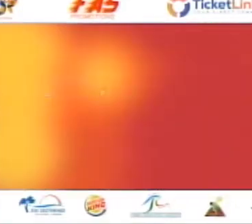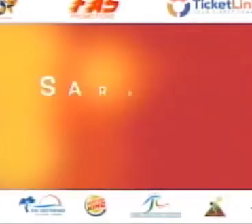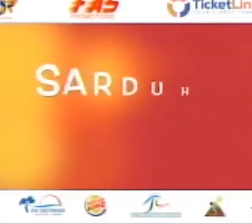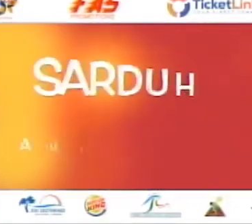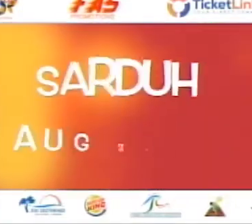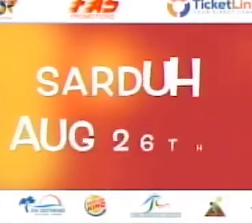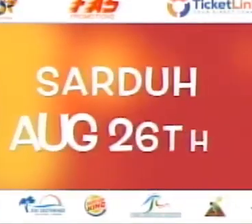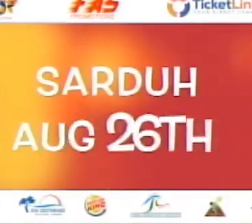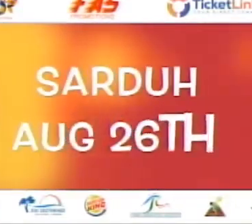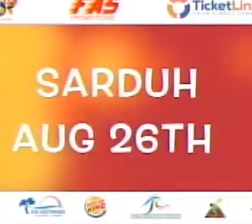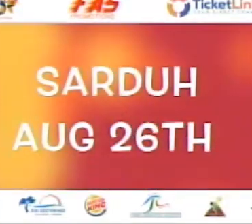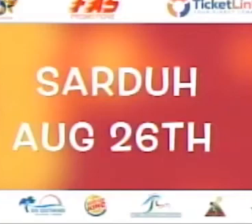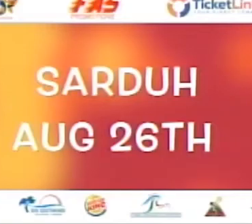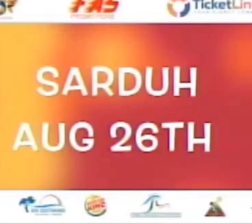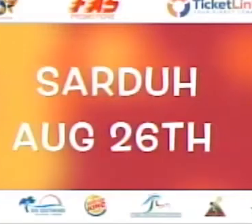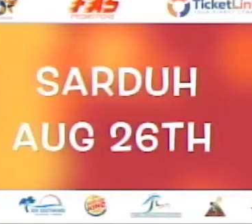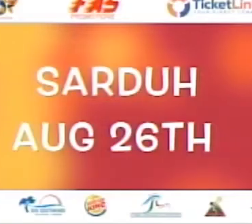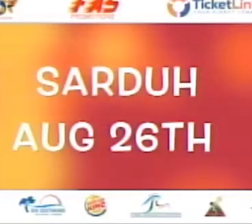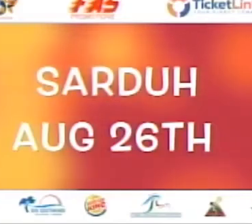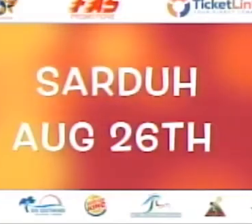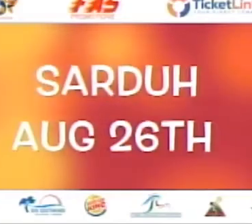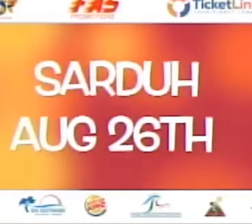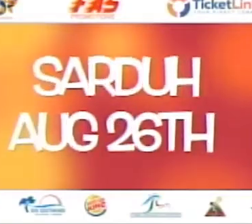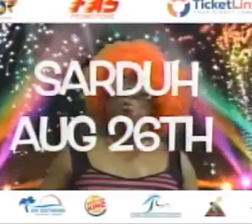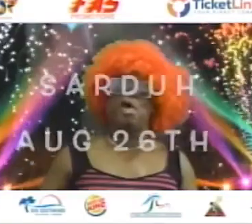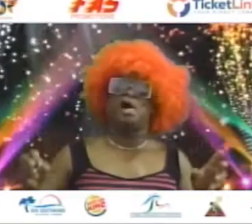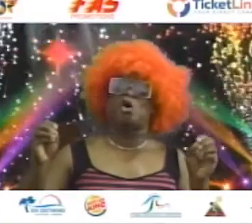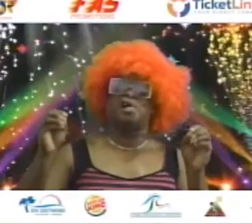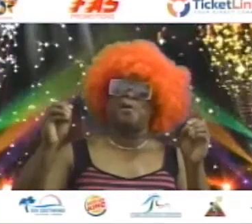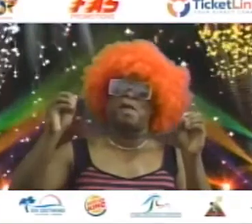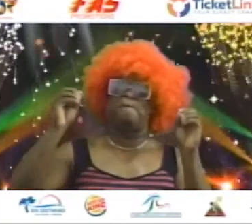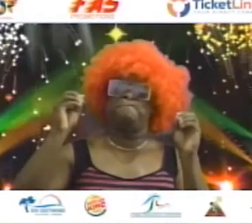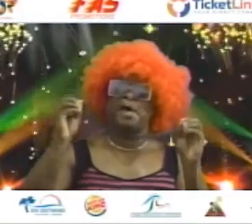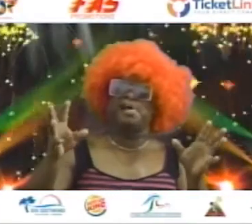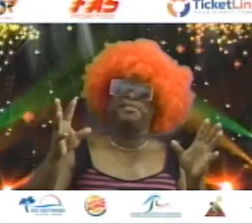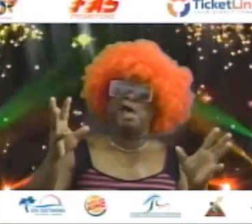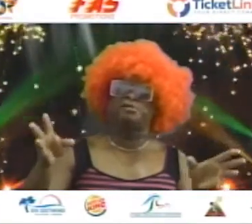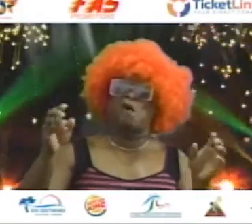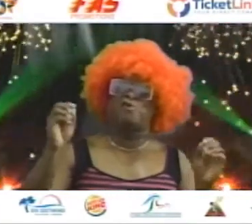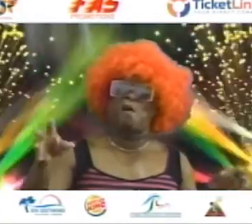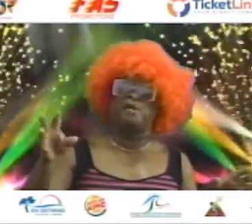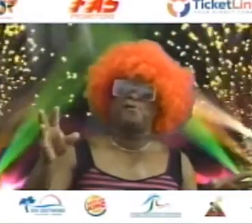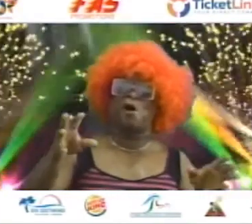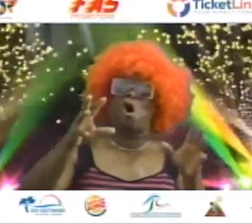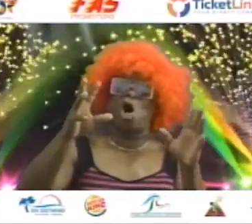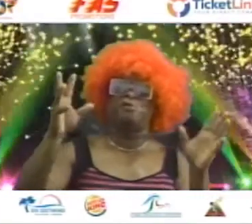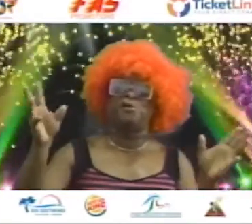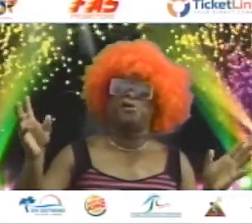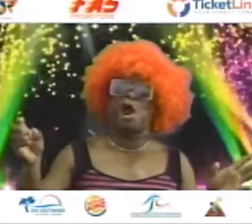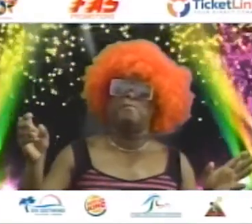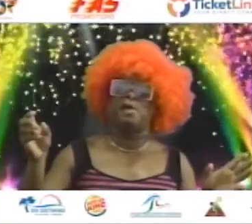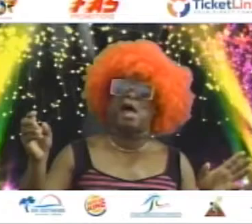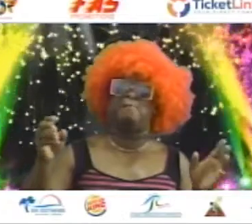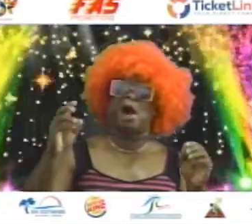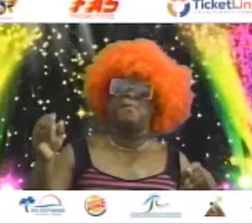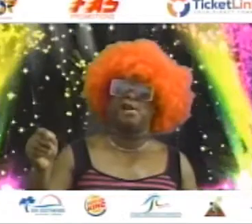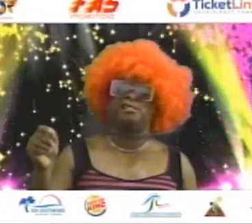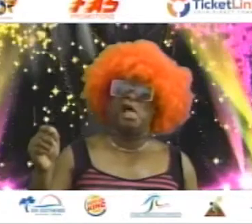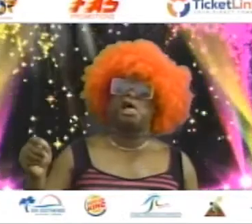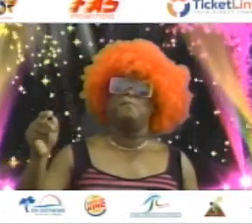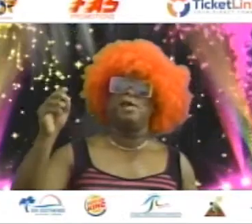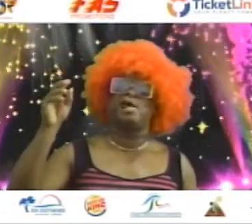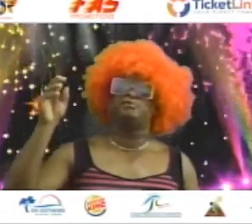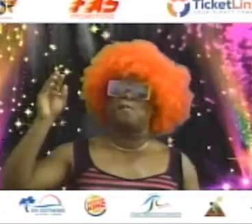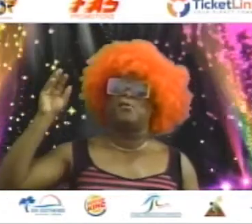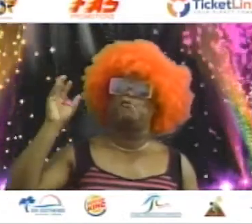the Gymnasium, Saturday, August the 26th. We have got some of the biggest names of comedy from all around the Caribbean and